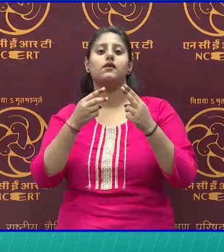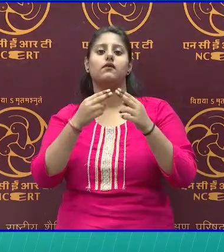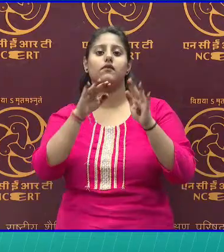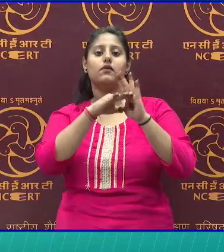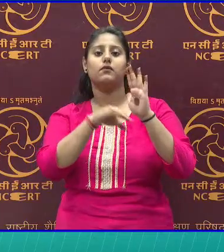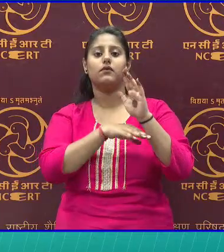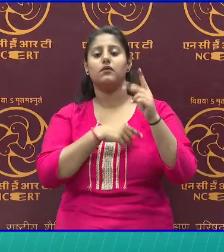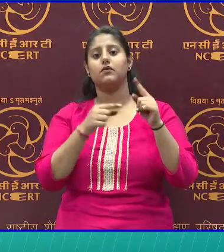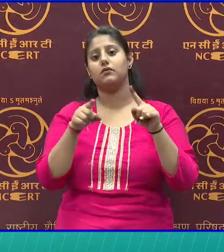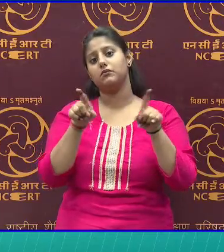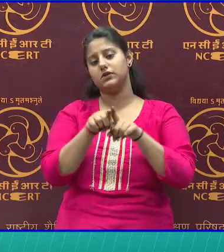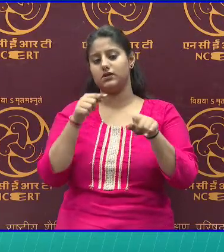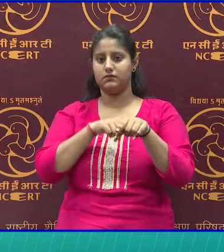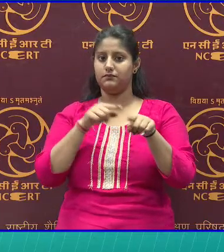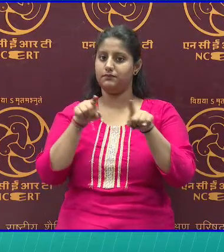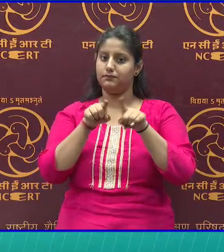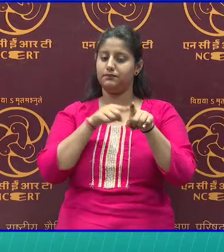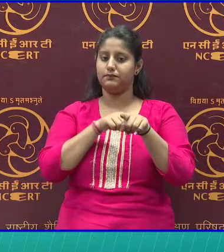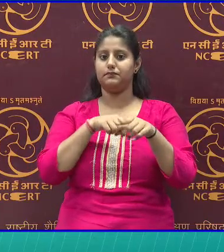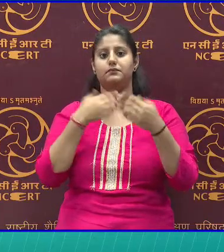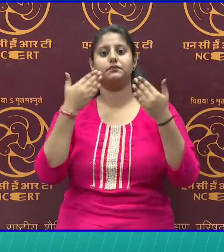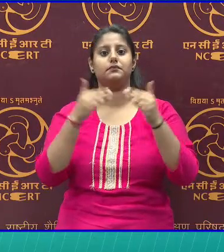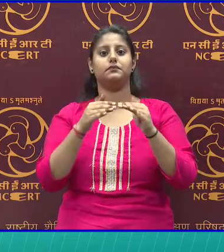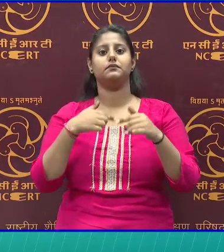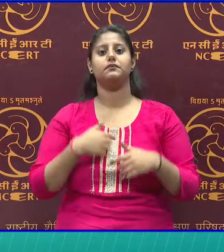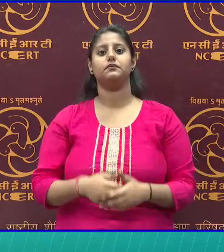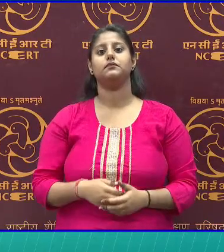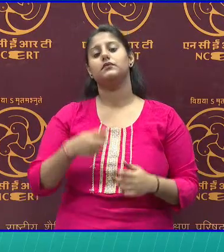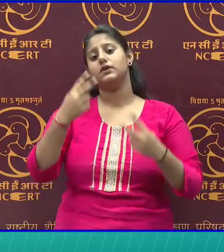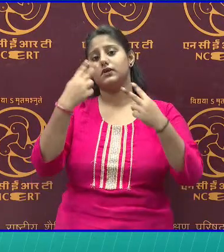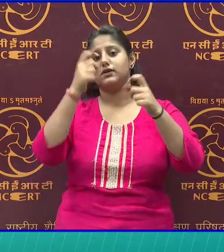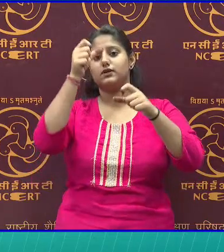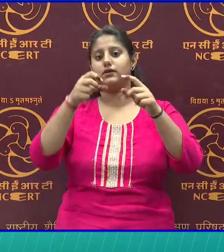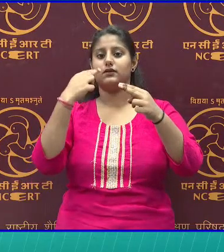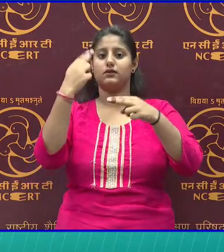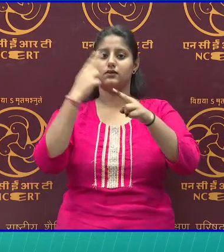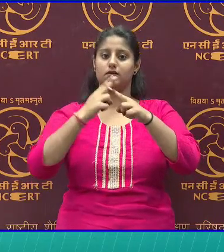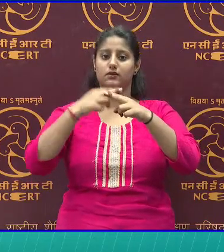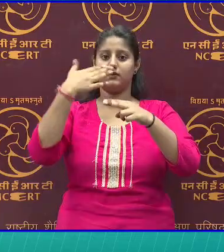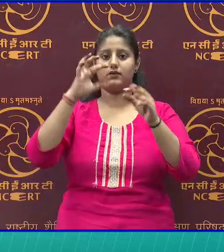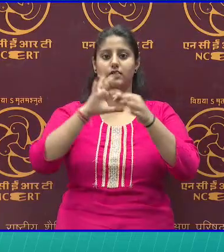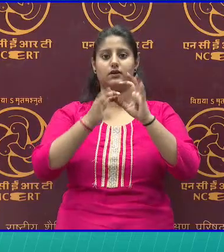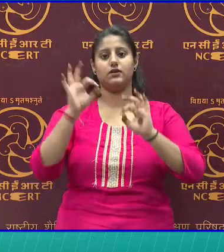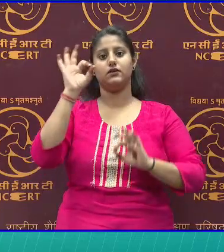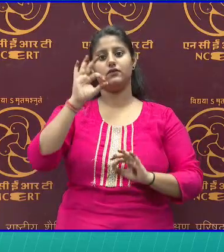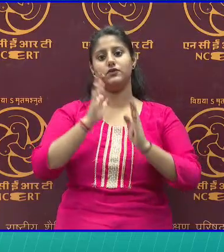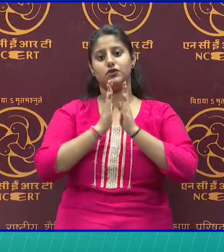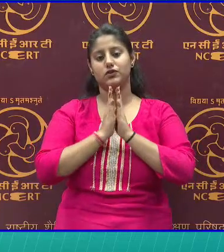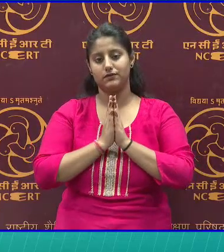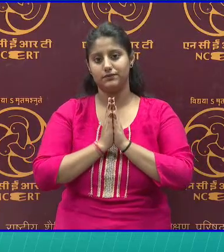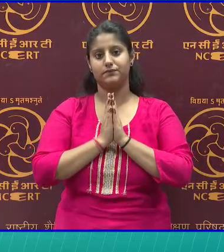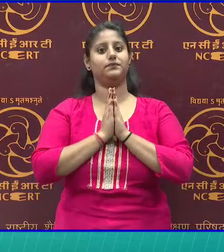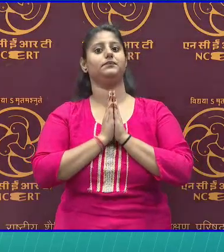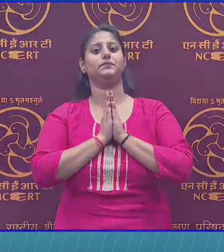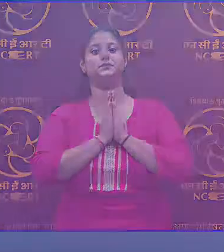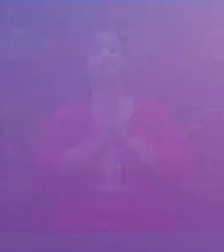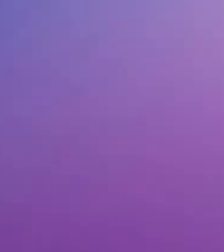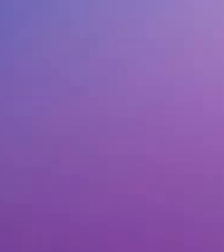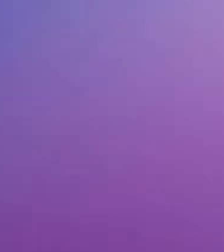physical education at the same time at 10 a.m. So keep watching NCERT official. Thank you. Namaskar.